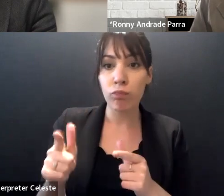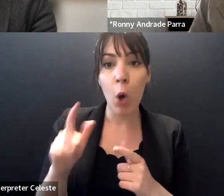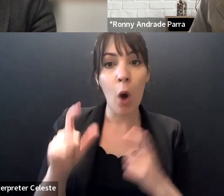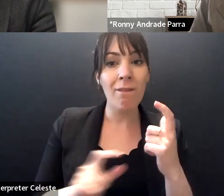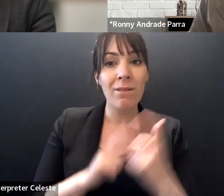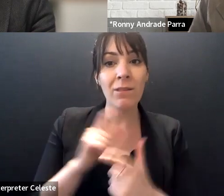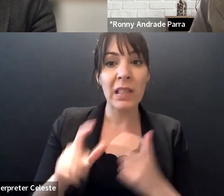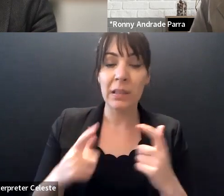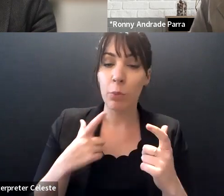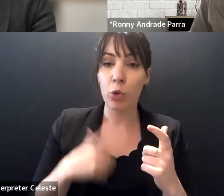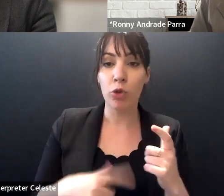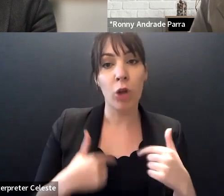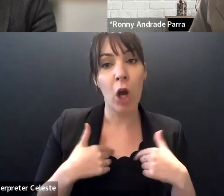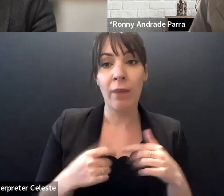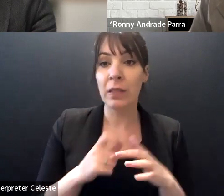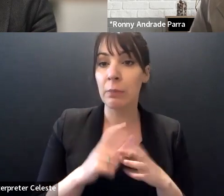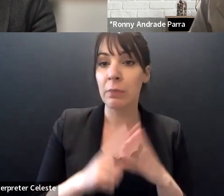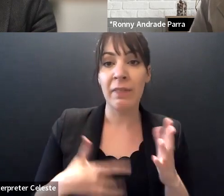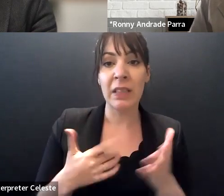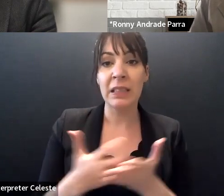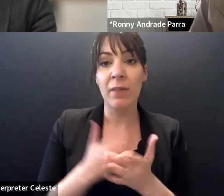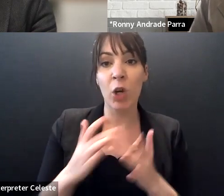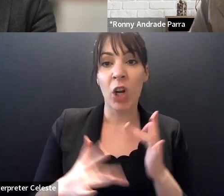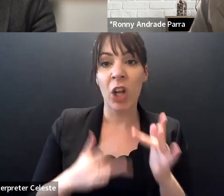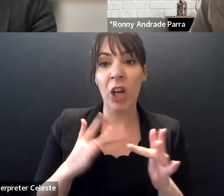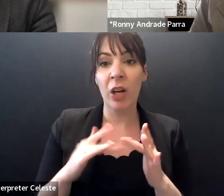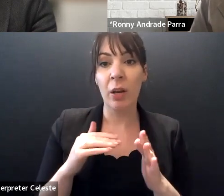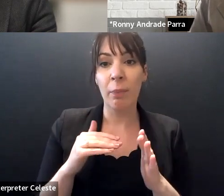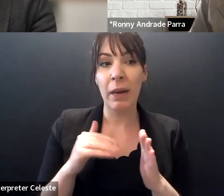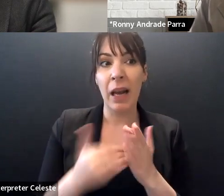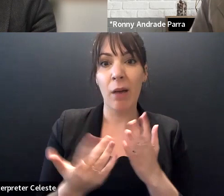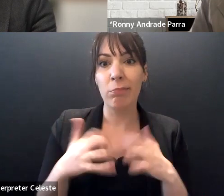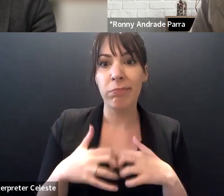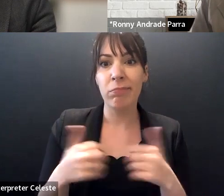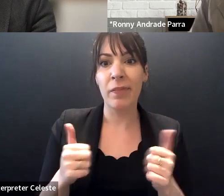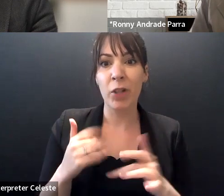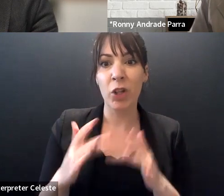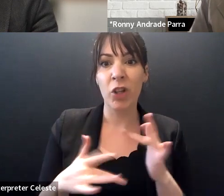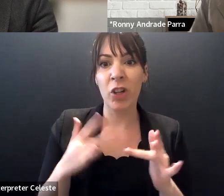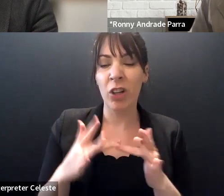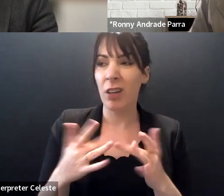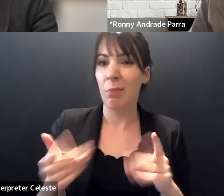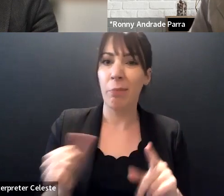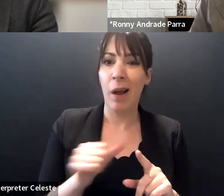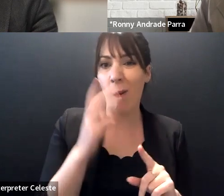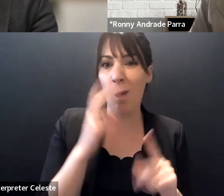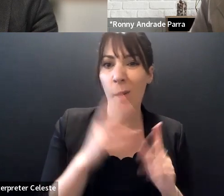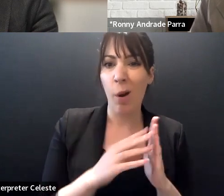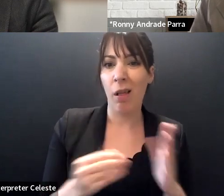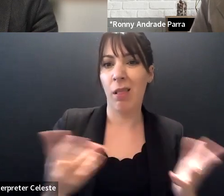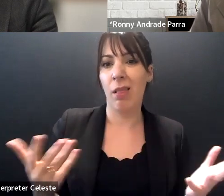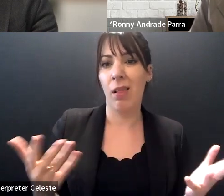as a disabled academic, I felt safe. And now they are not offering online options anymore. They are going back to the old model of only in person.